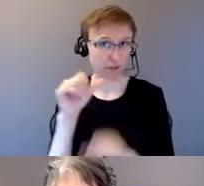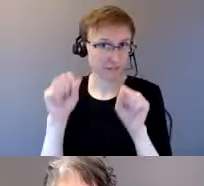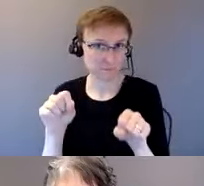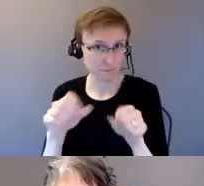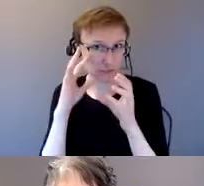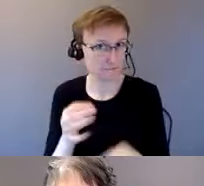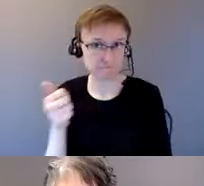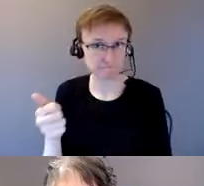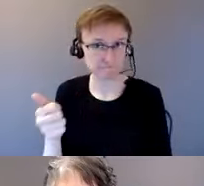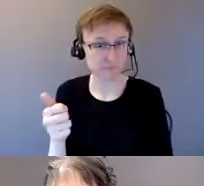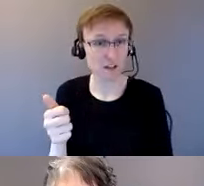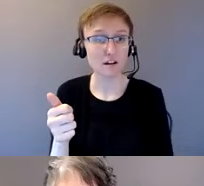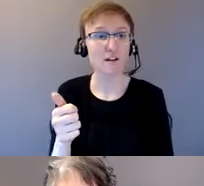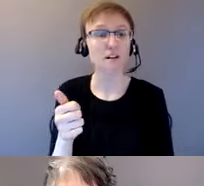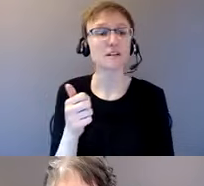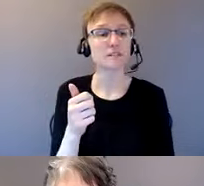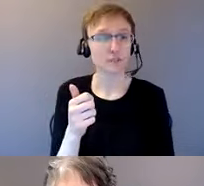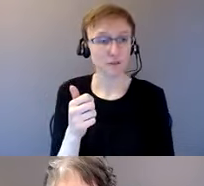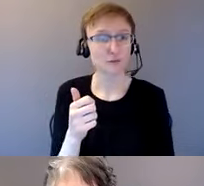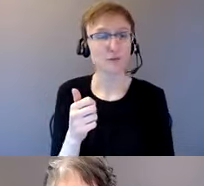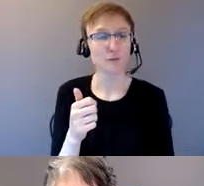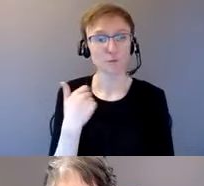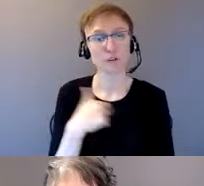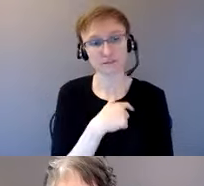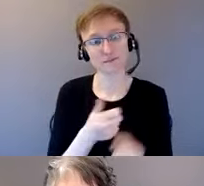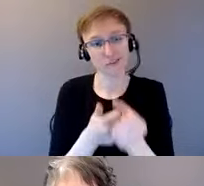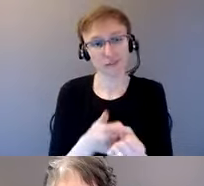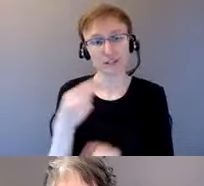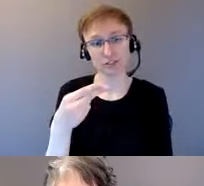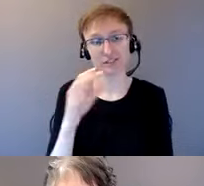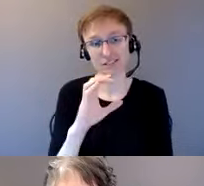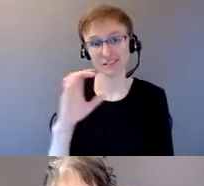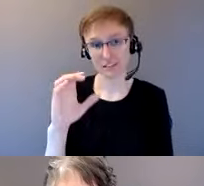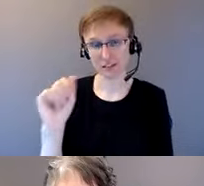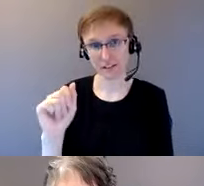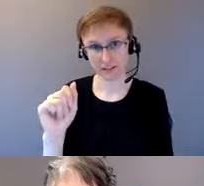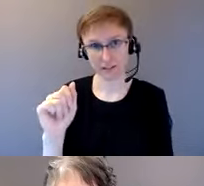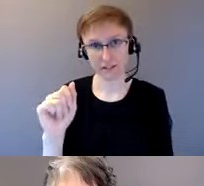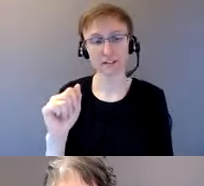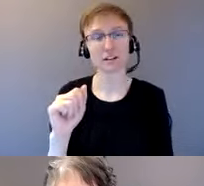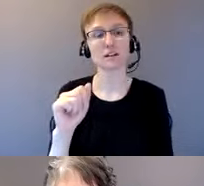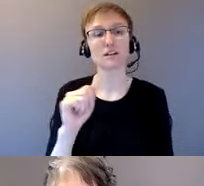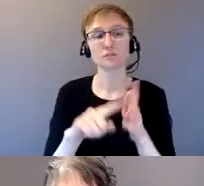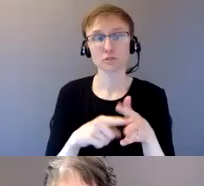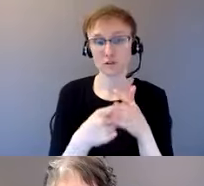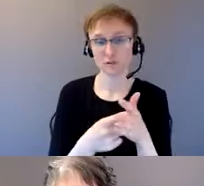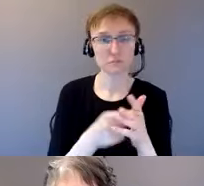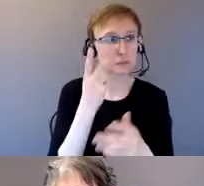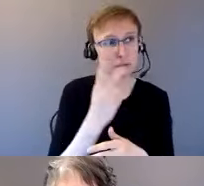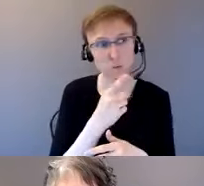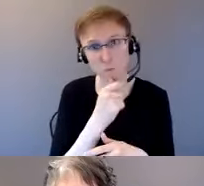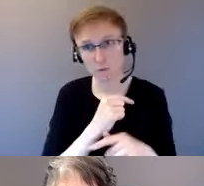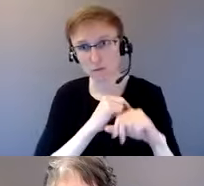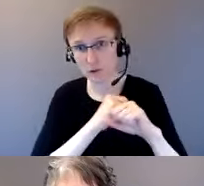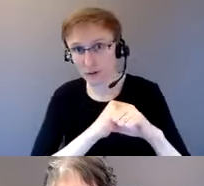Consent Act that outlines, you start with the guardian, if there's a POA, if there's a